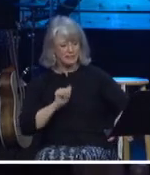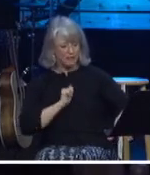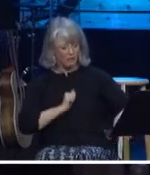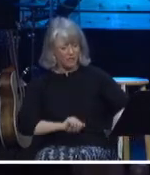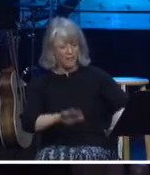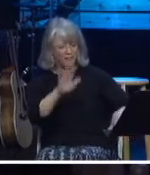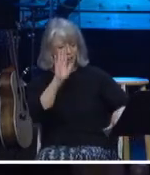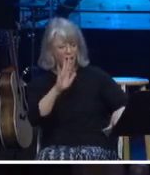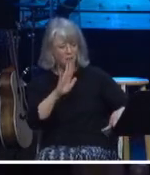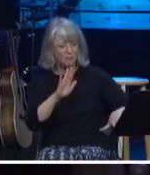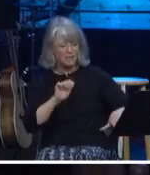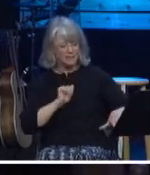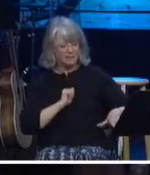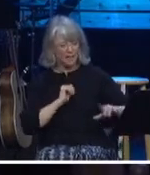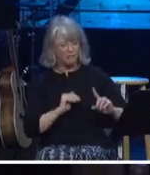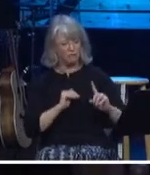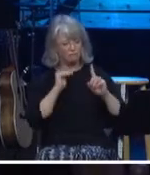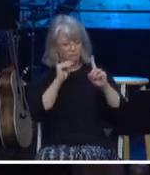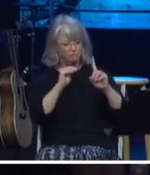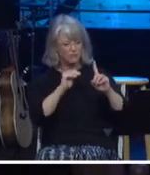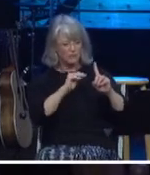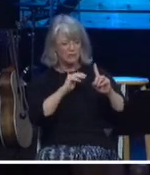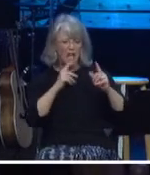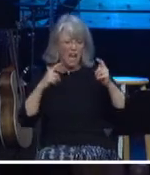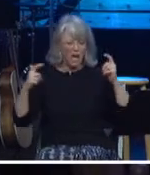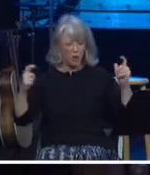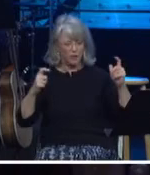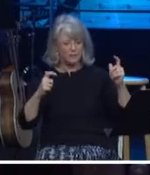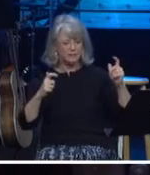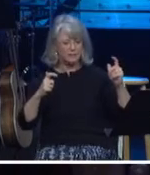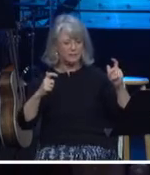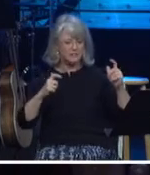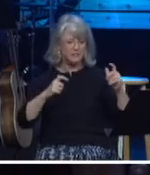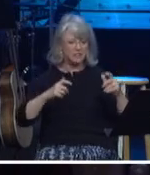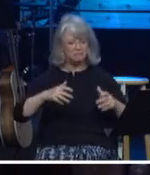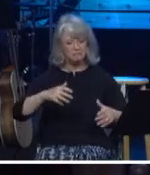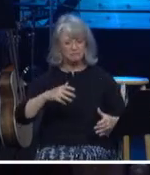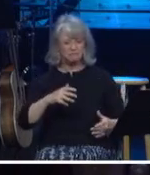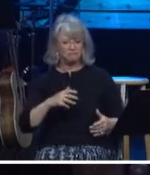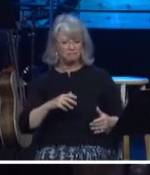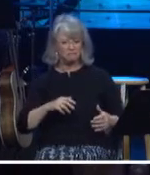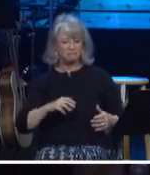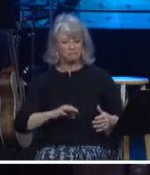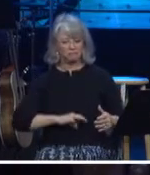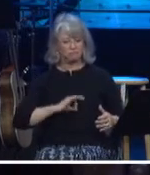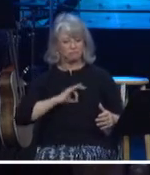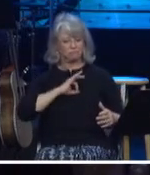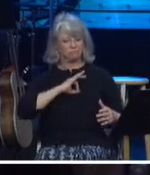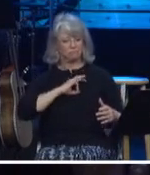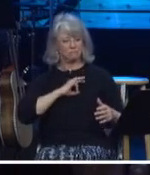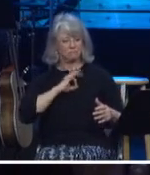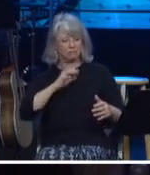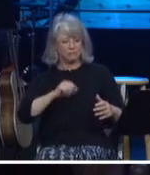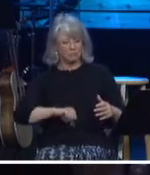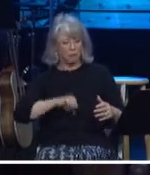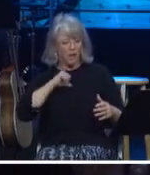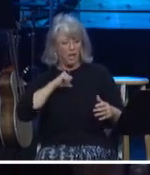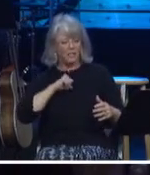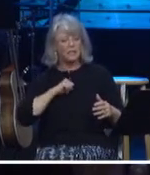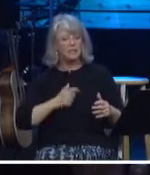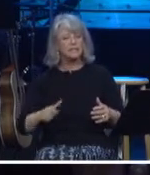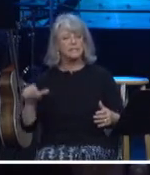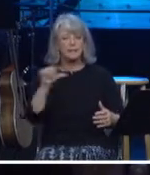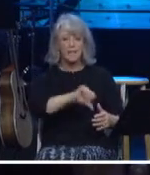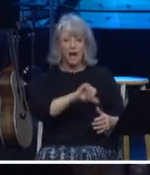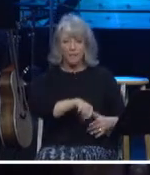To slay all self-exalting arrogance and conceit. And accept what Jesus says, what the gospel